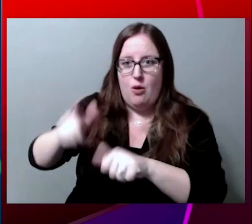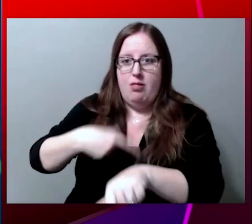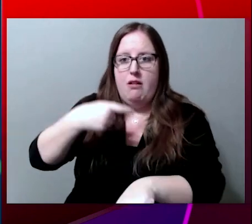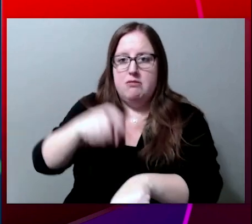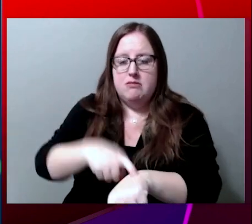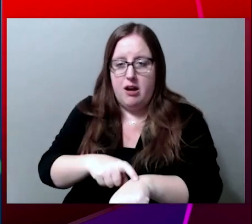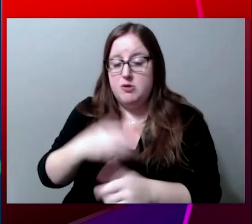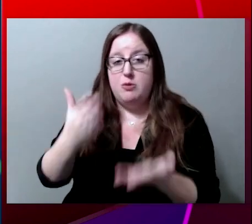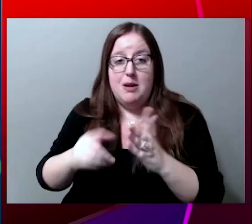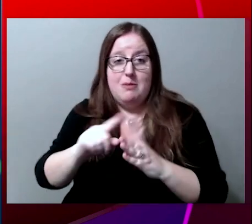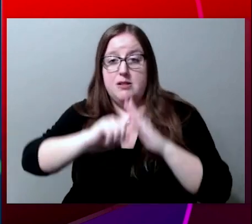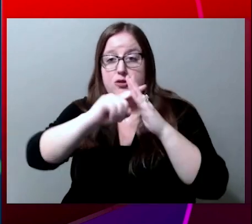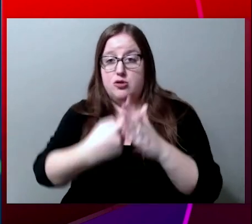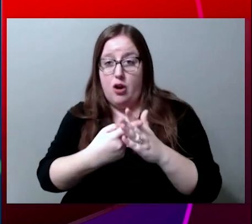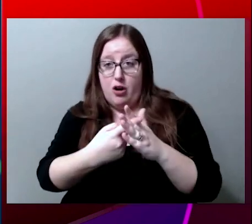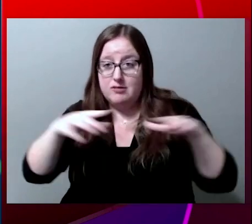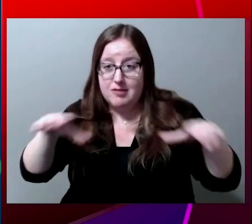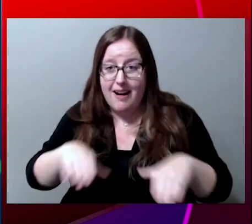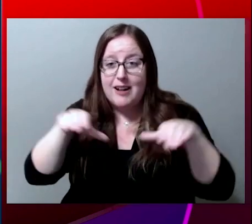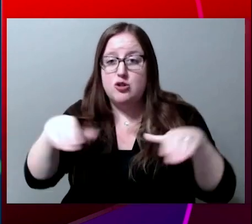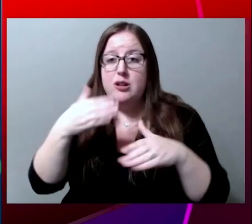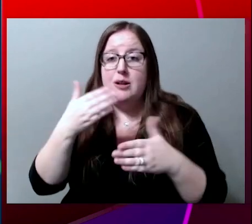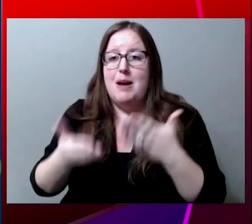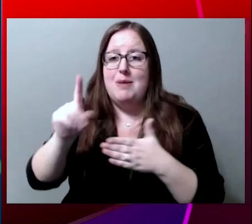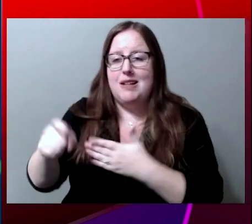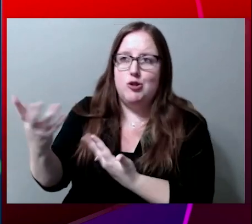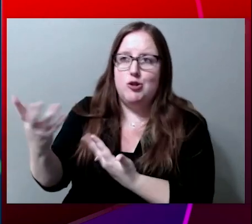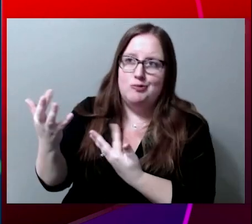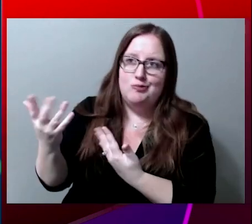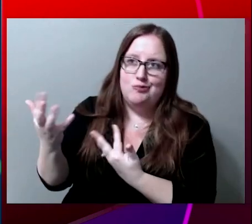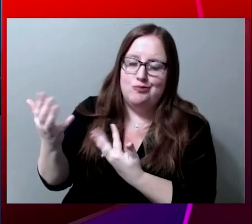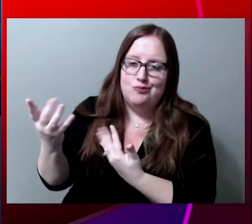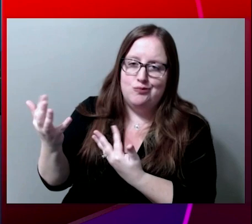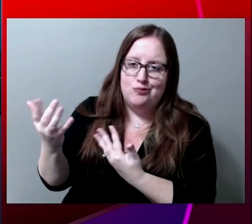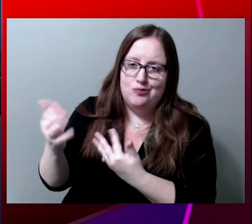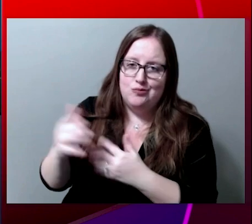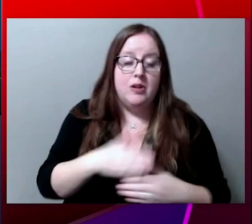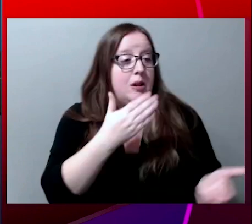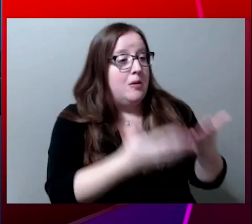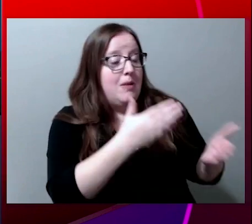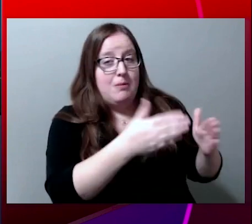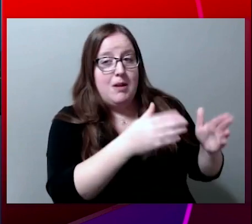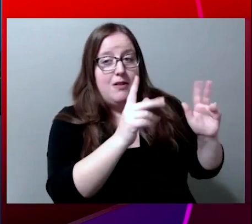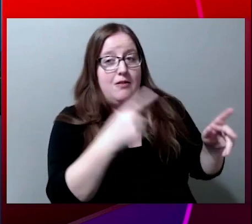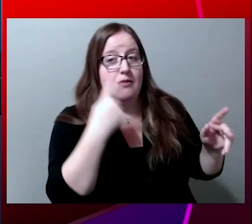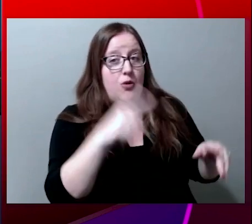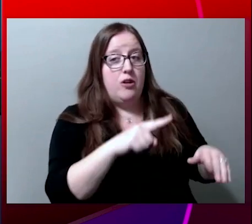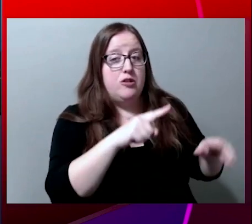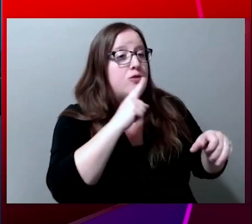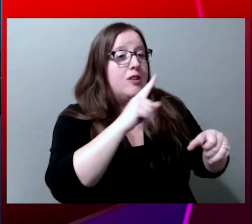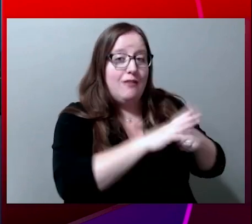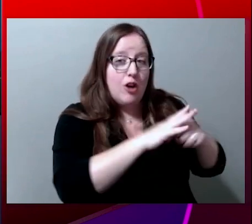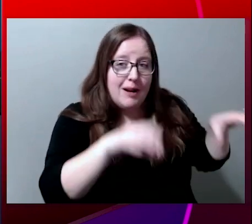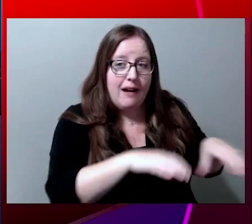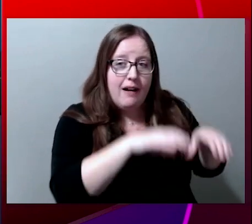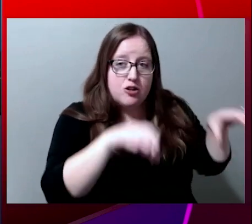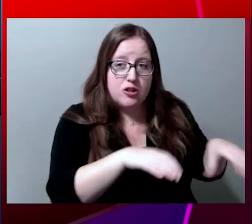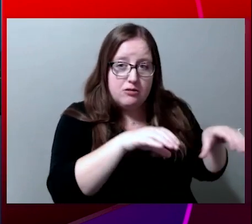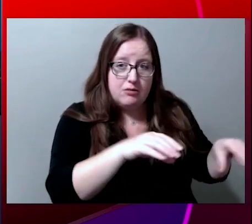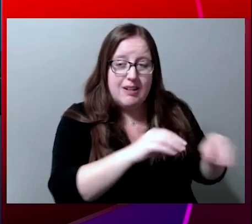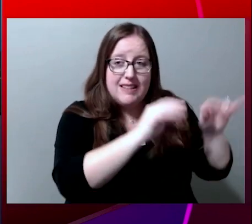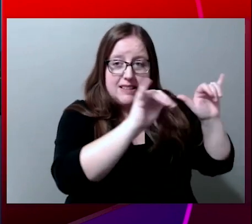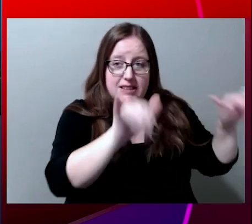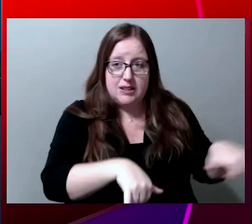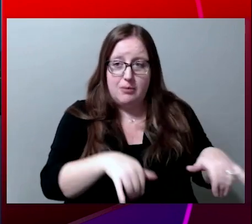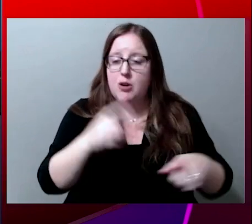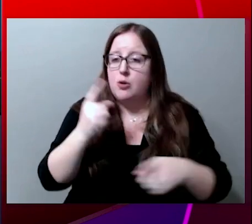that starts up, does some action, and then maybe it needs to wait for a while. It So also wait for maybe somebody to confirm an action or some So external system? Correct. So